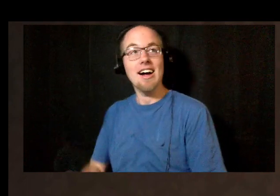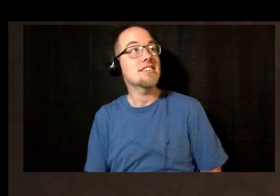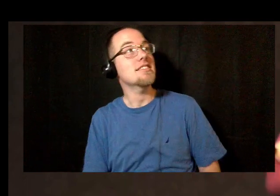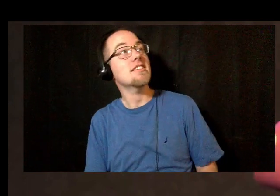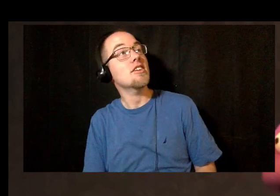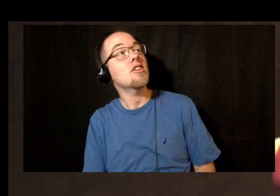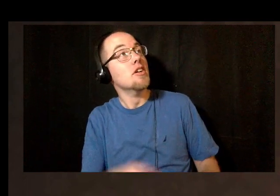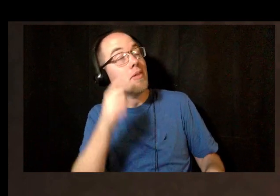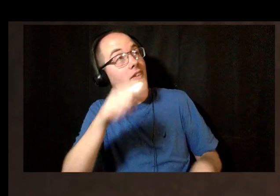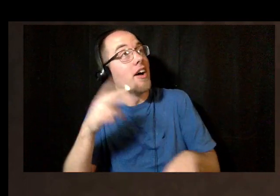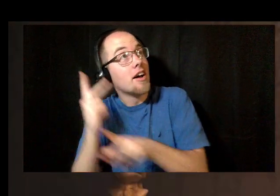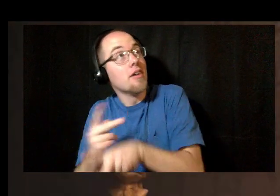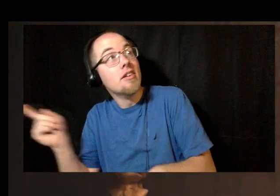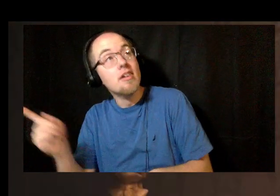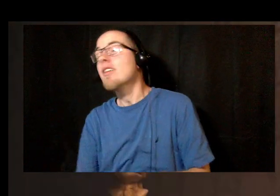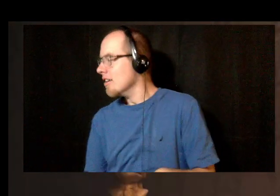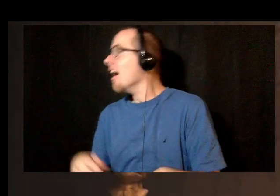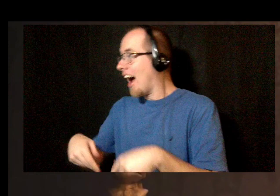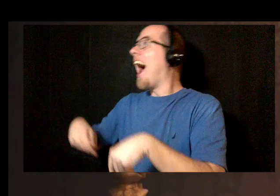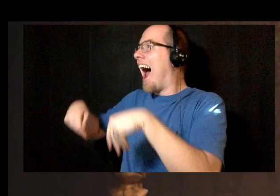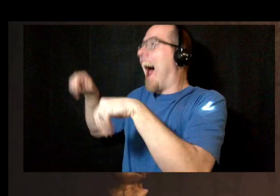can I still have the bookshelf? He's like,